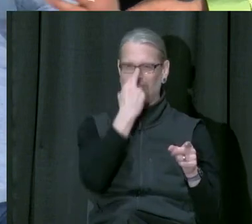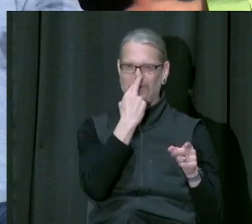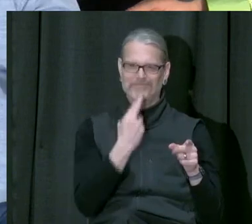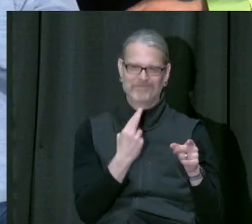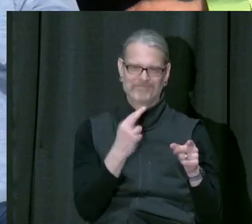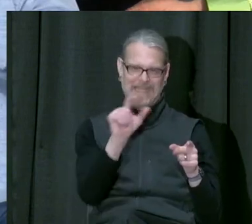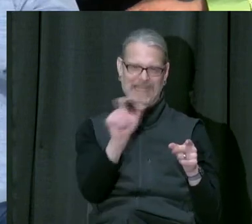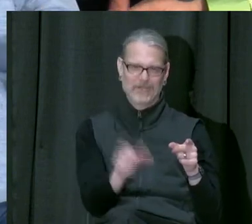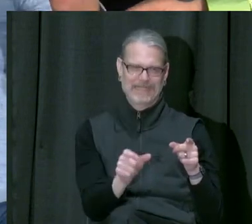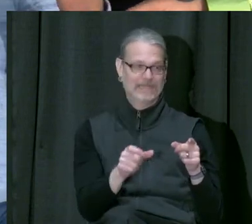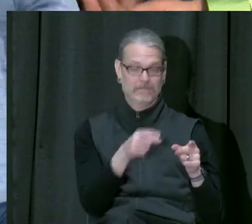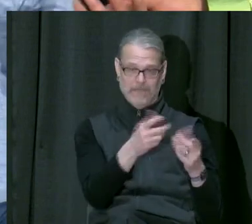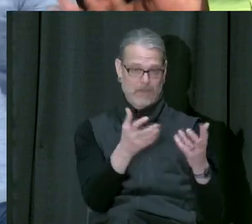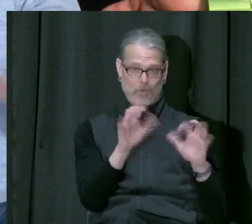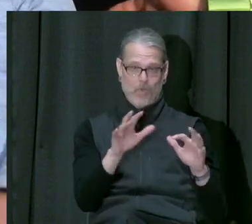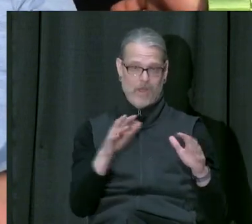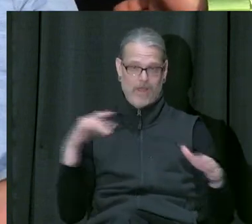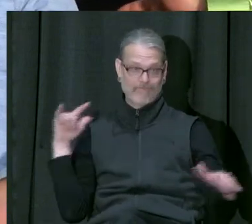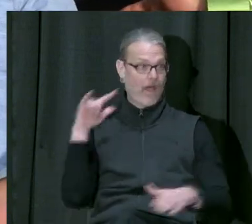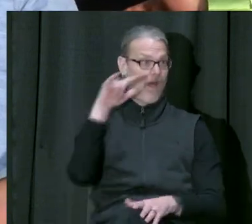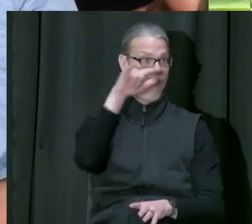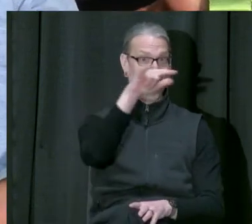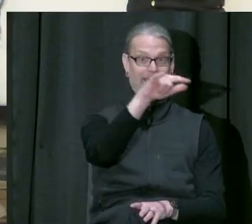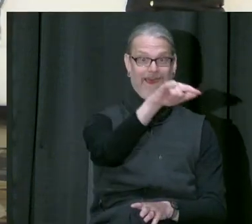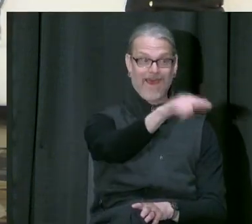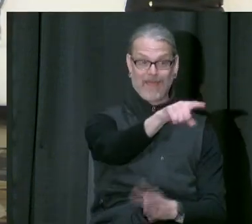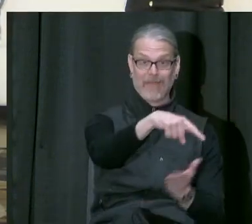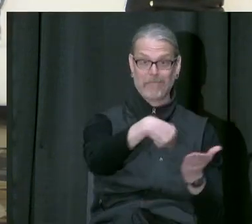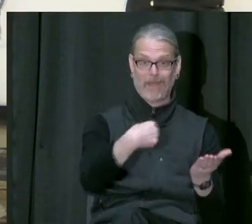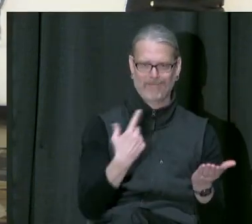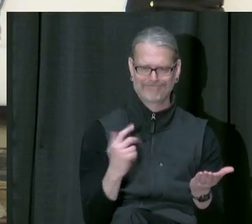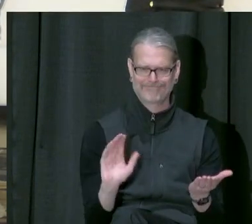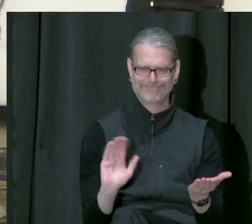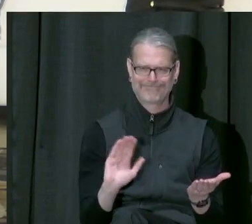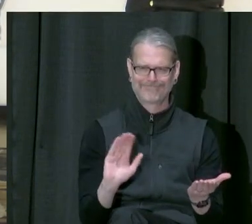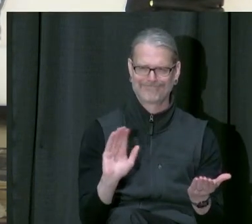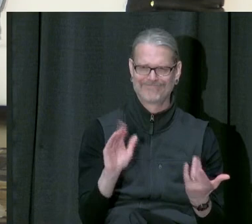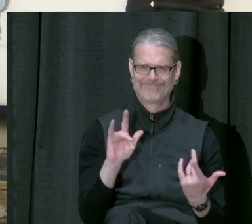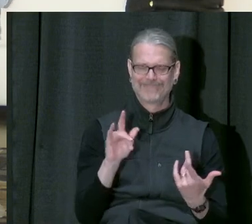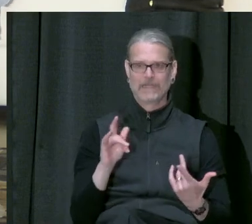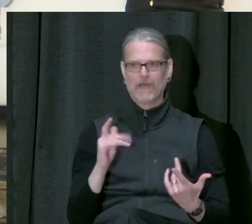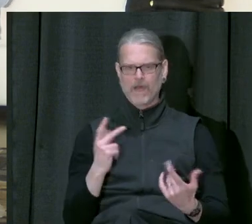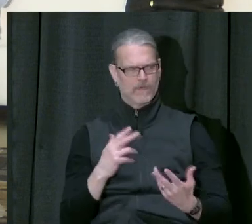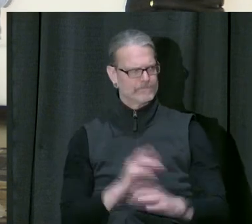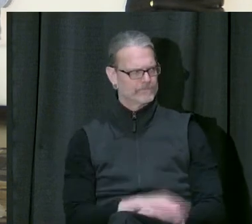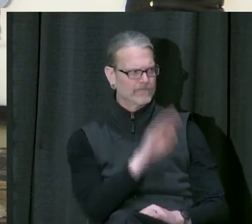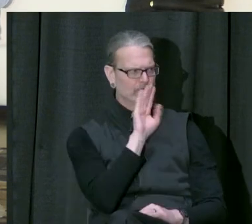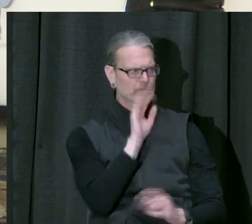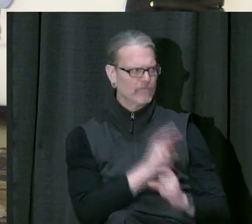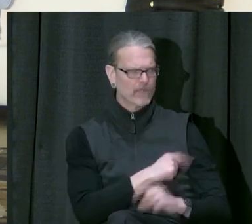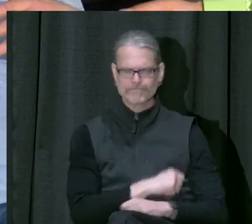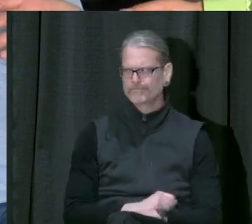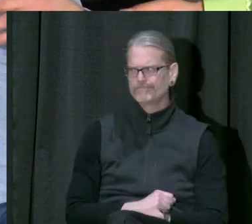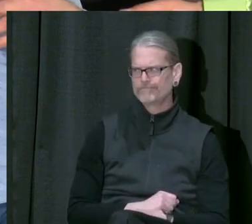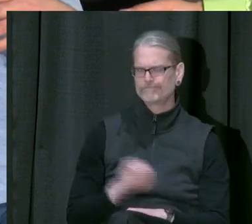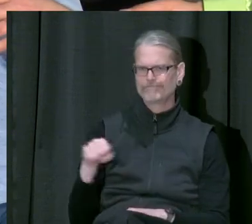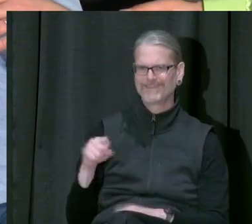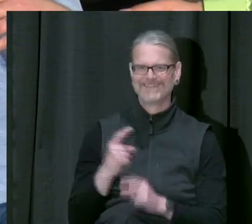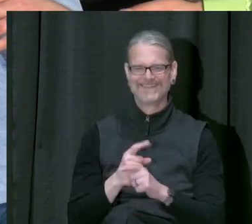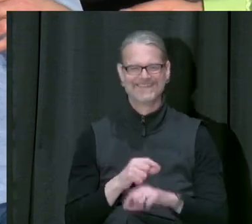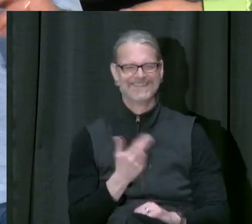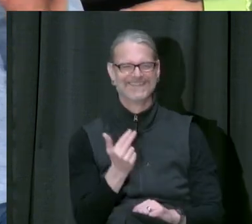interested in flying us to Rome to we couldn't work. I don't understand that. Very frustrating. But anyway, so what we could do is we